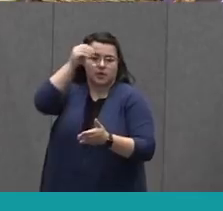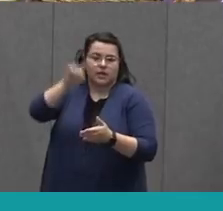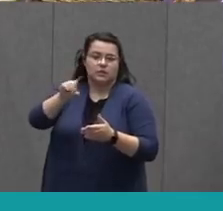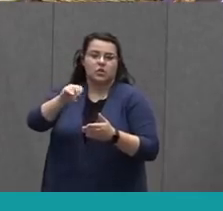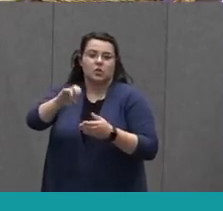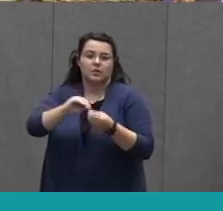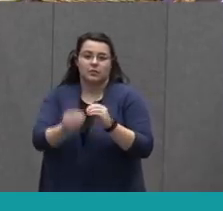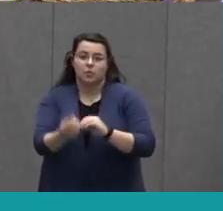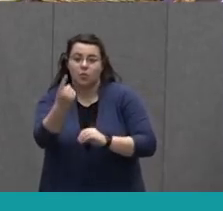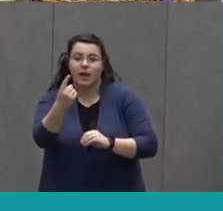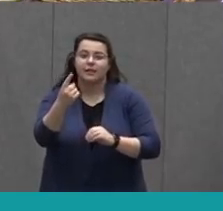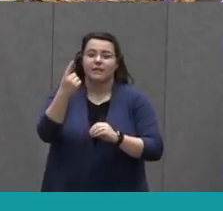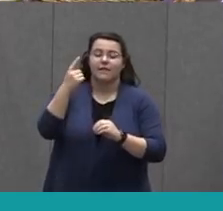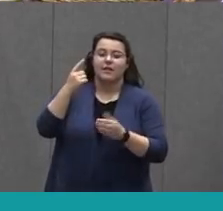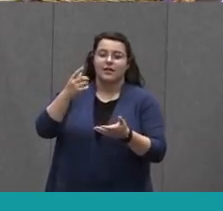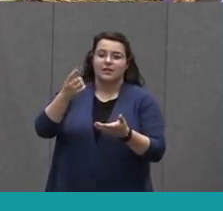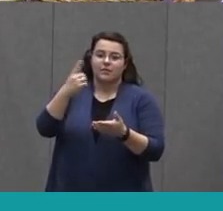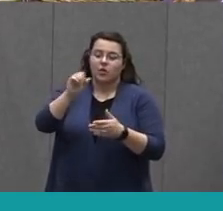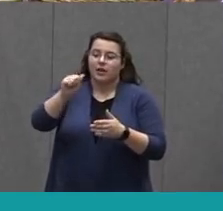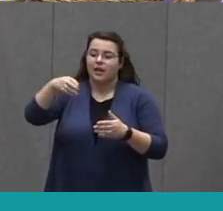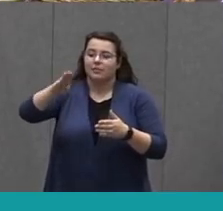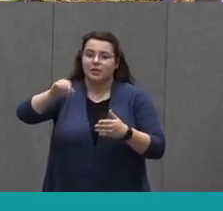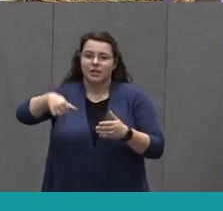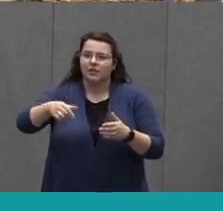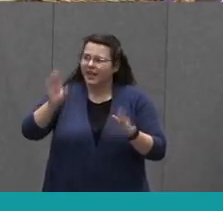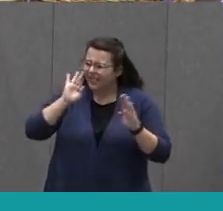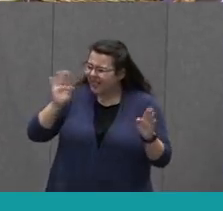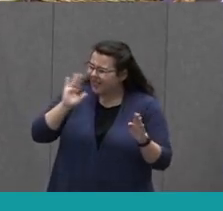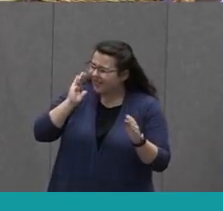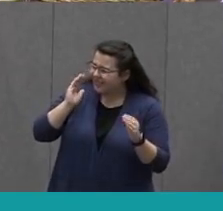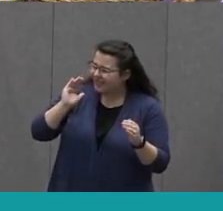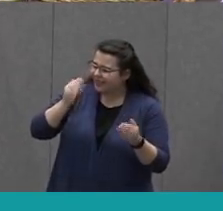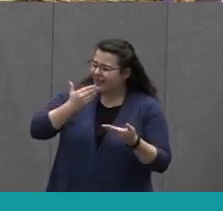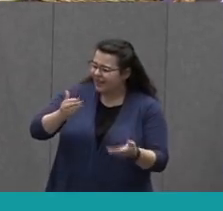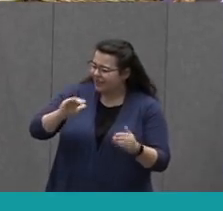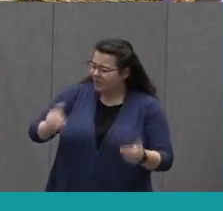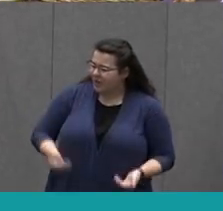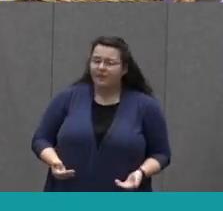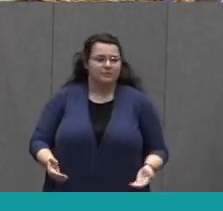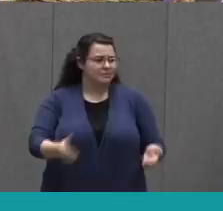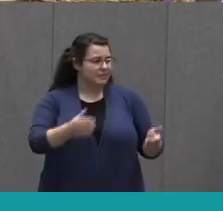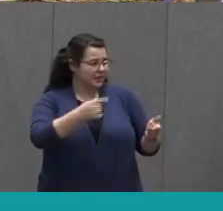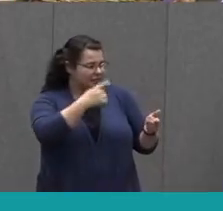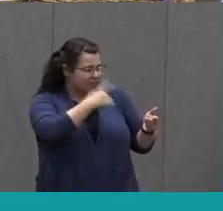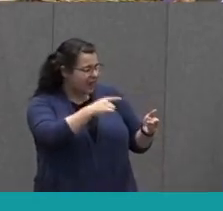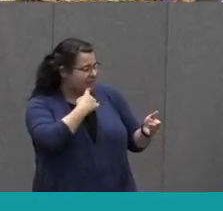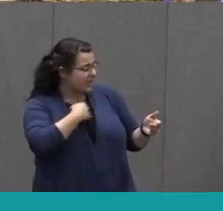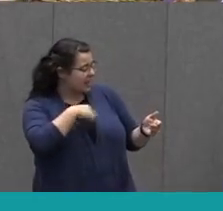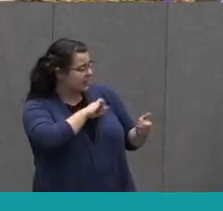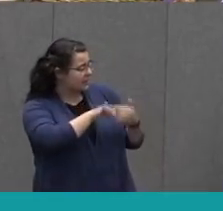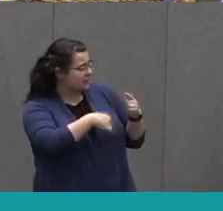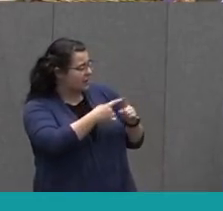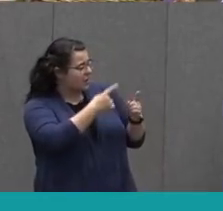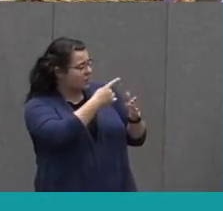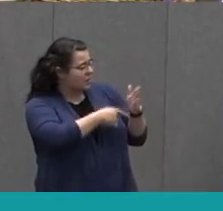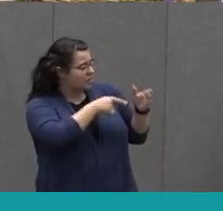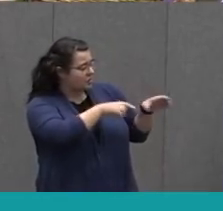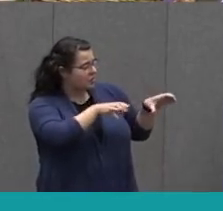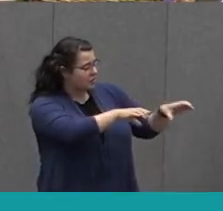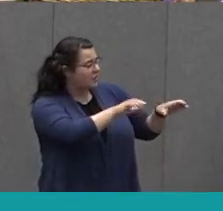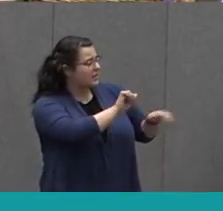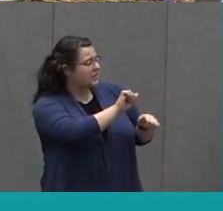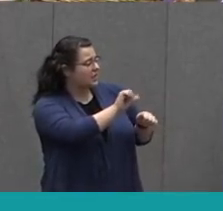for coming, Dr. Blakey. Hi, thanks for having me. We are excited to have you. Can you tell us a little bit about what you do as